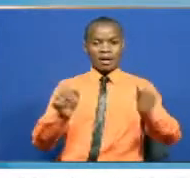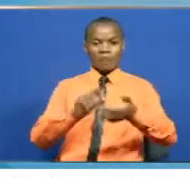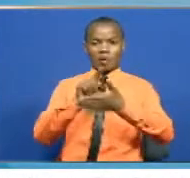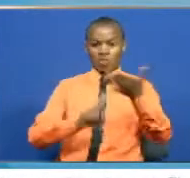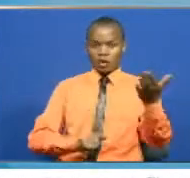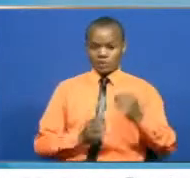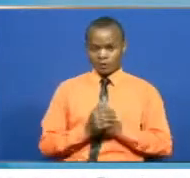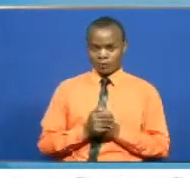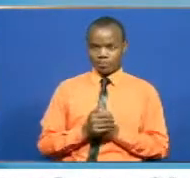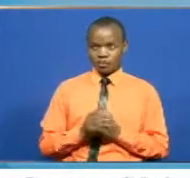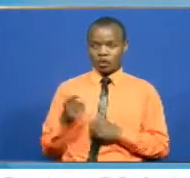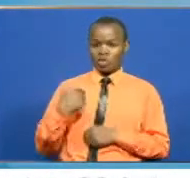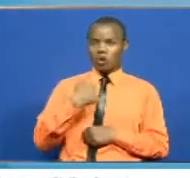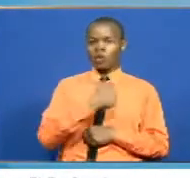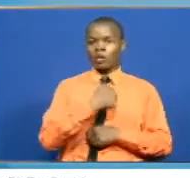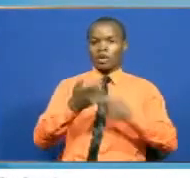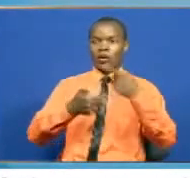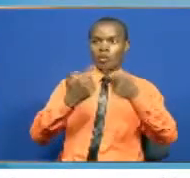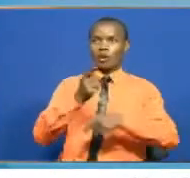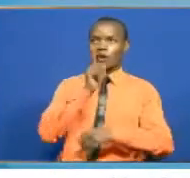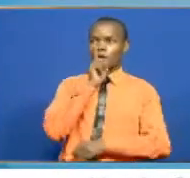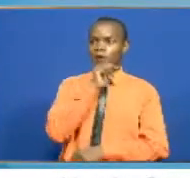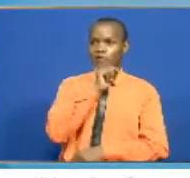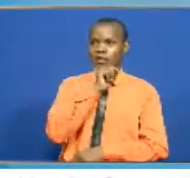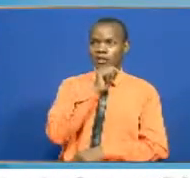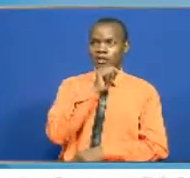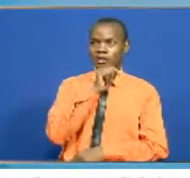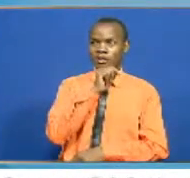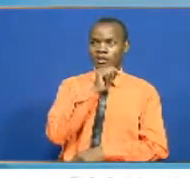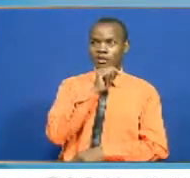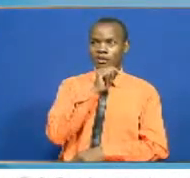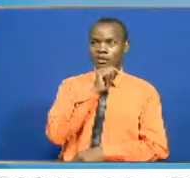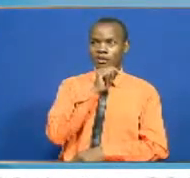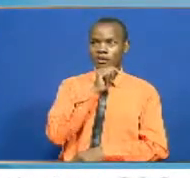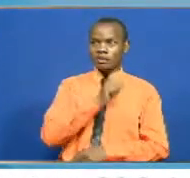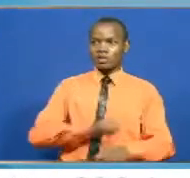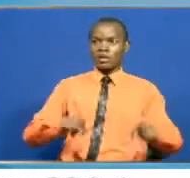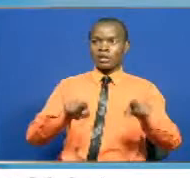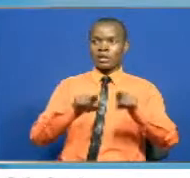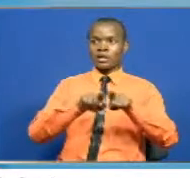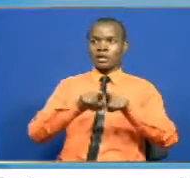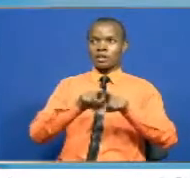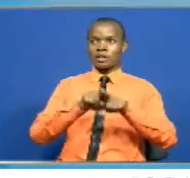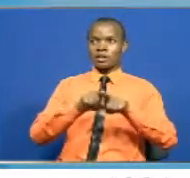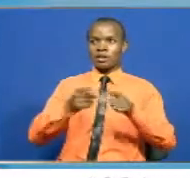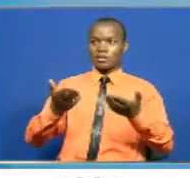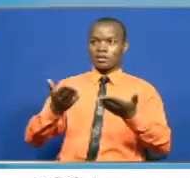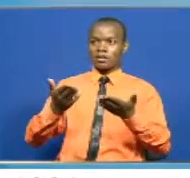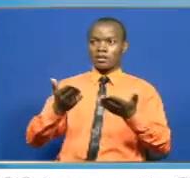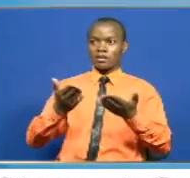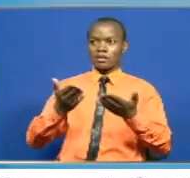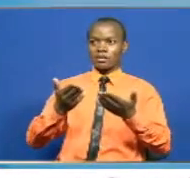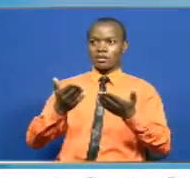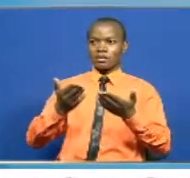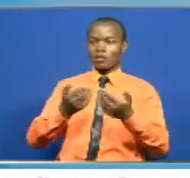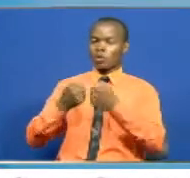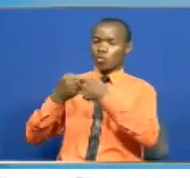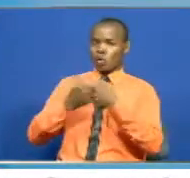started bonding as a team. We had been we were through a lot of fights. Now